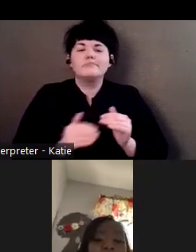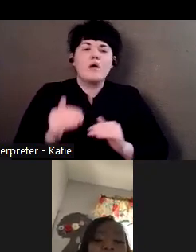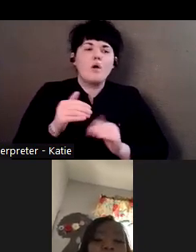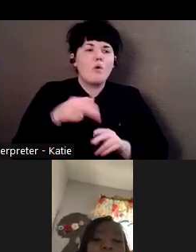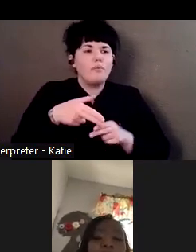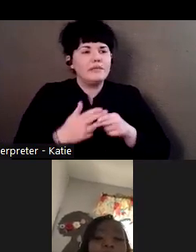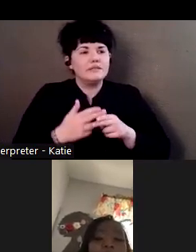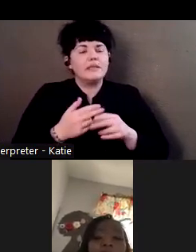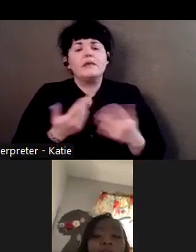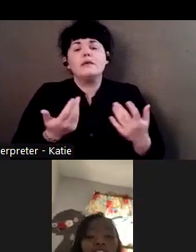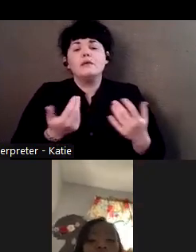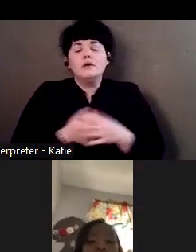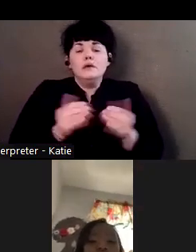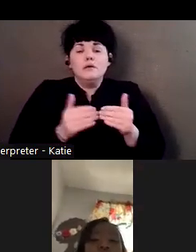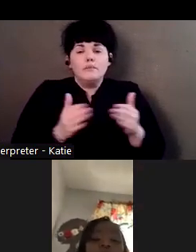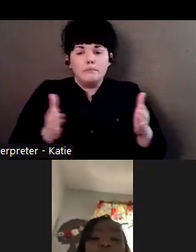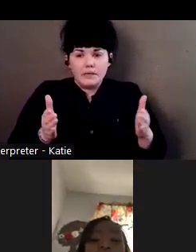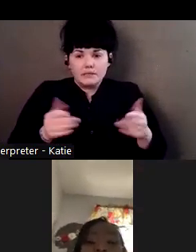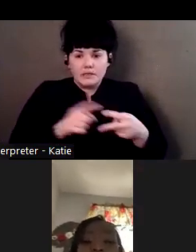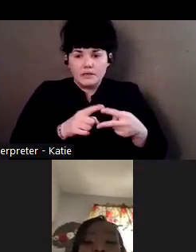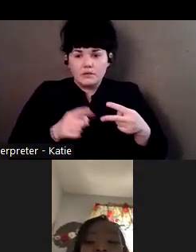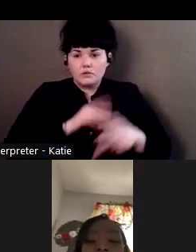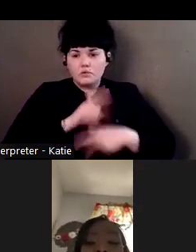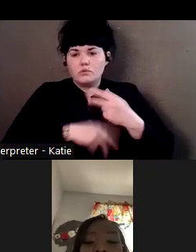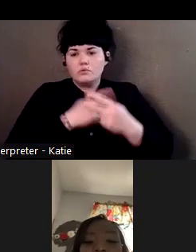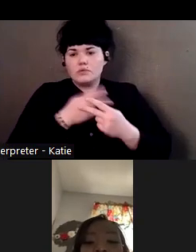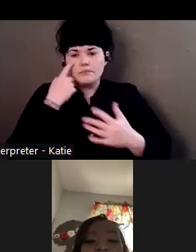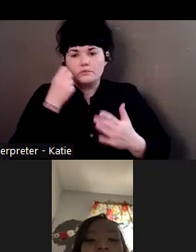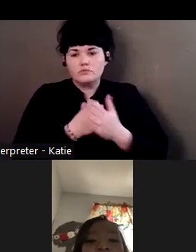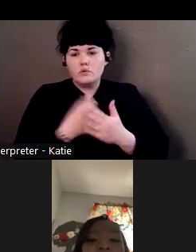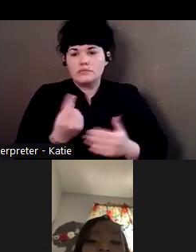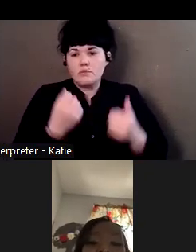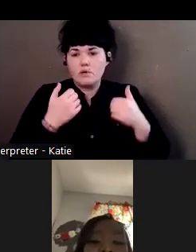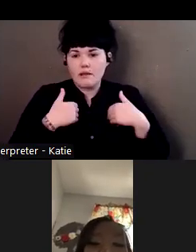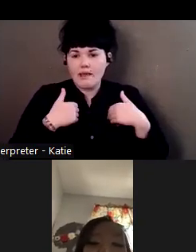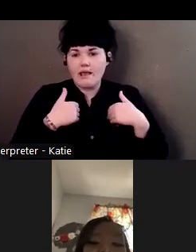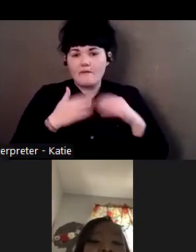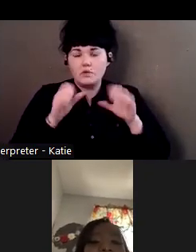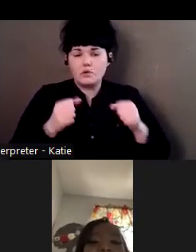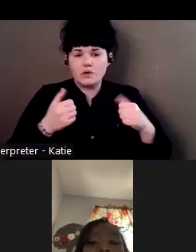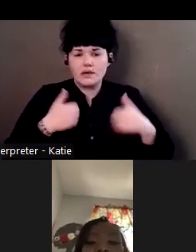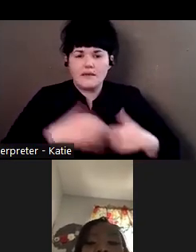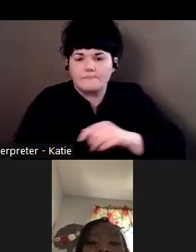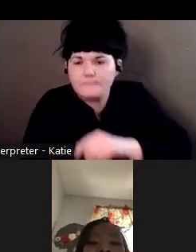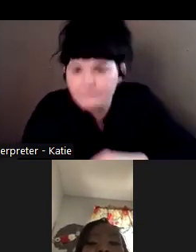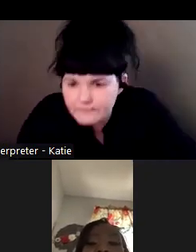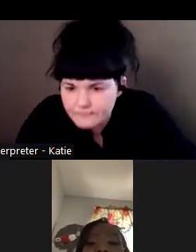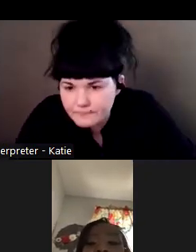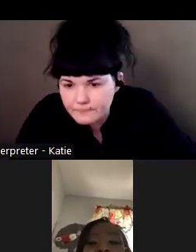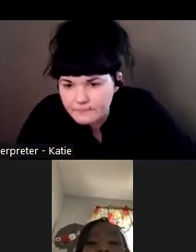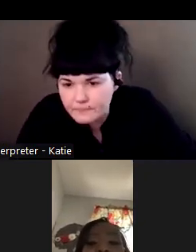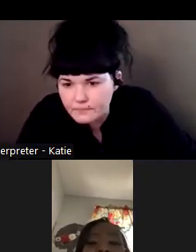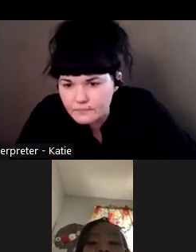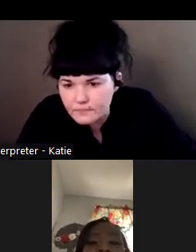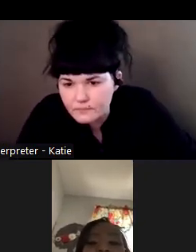So basically, there are 2 types of stroke someone can have. You can have an ischemic stroke or a hemorrhagic stroke. An ischemic